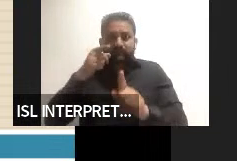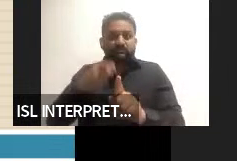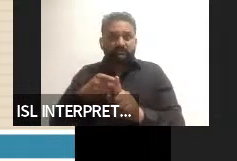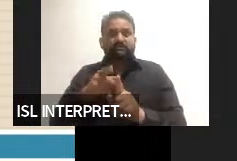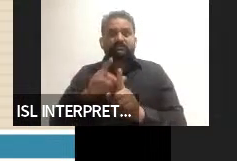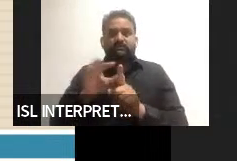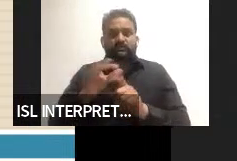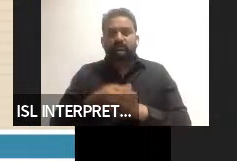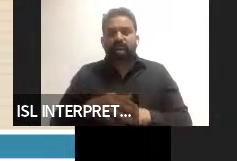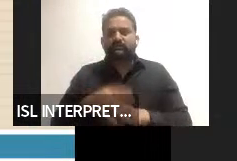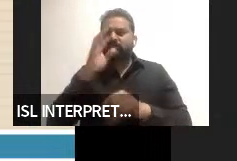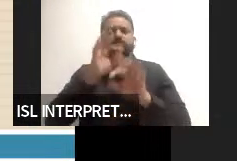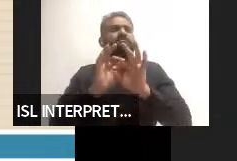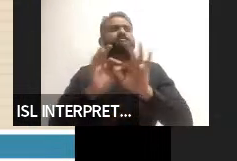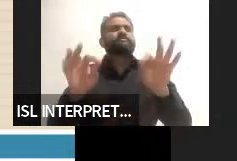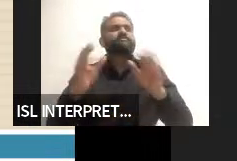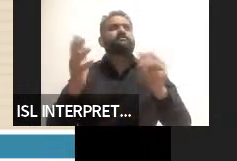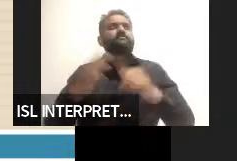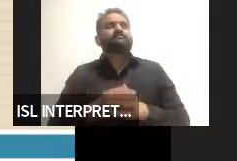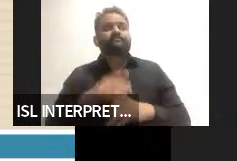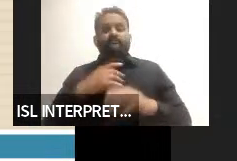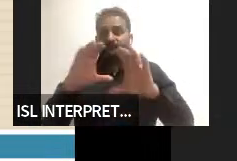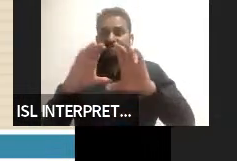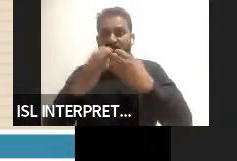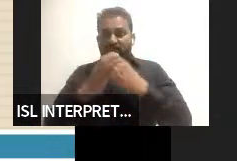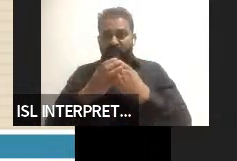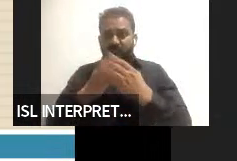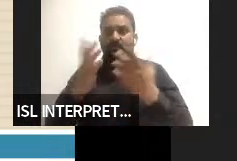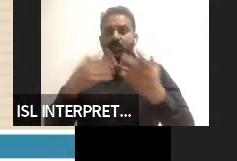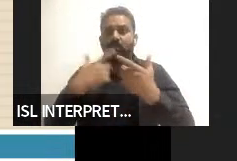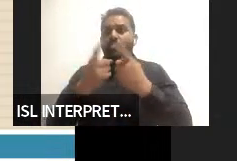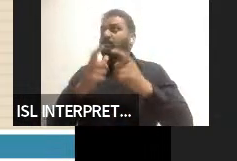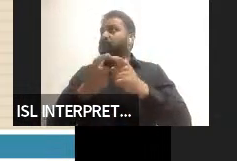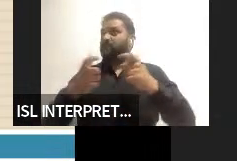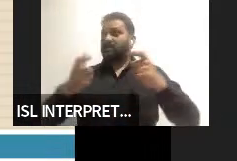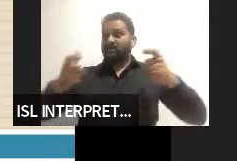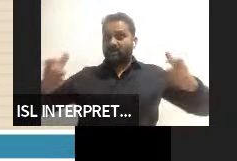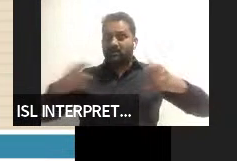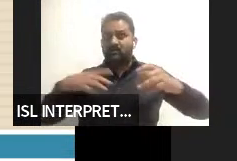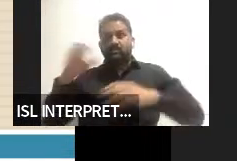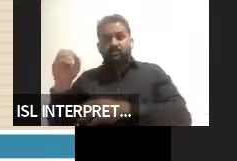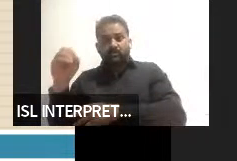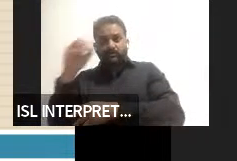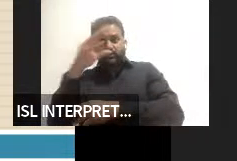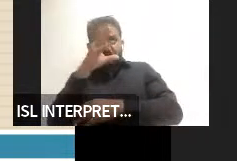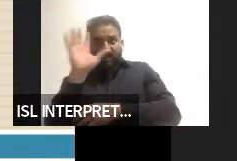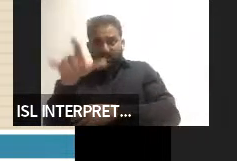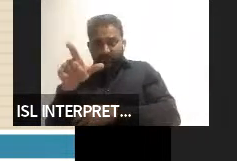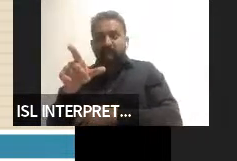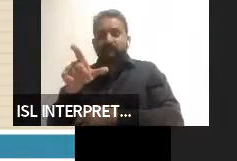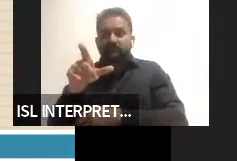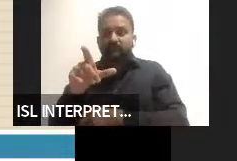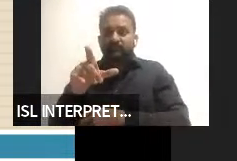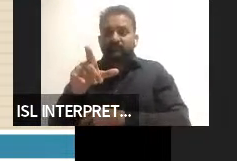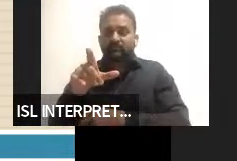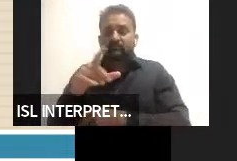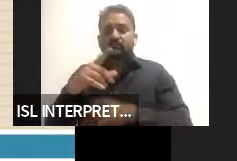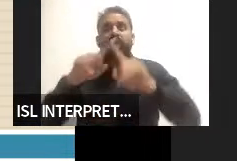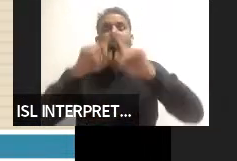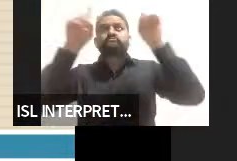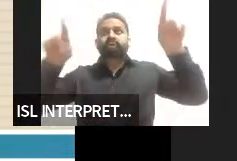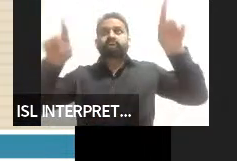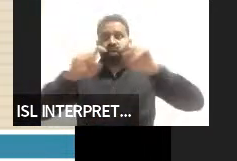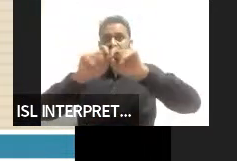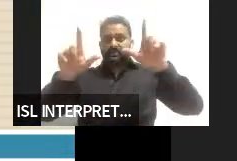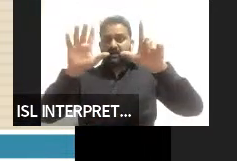A simple way, if you have a classroom or big room and you have a projector and you have a big screen, then you